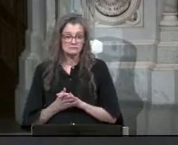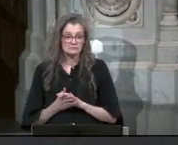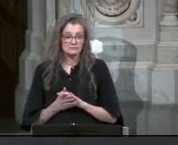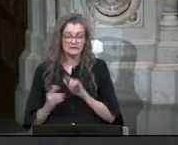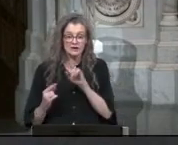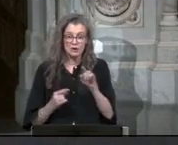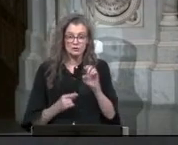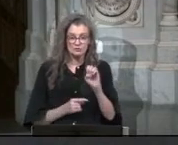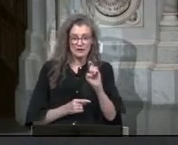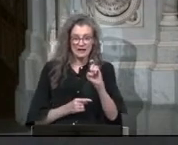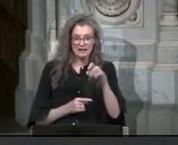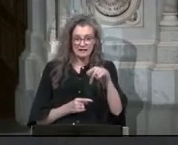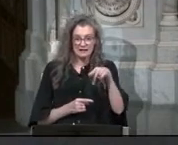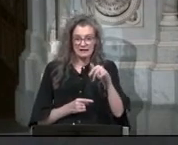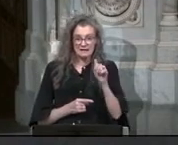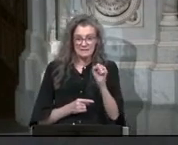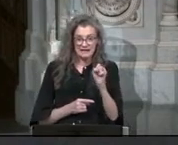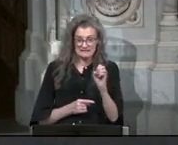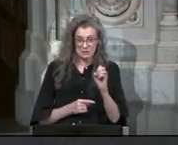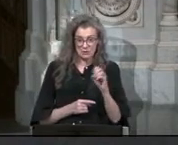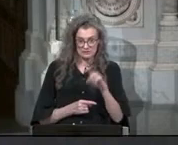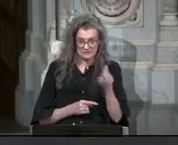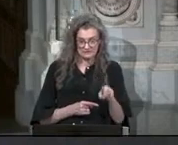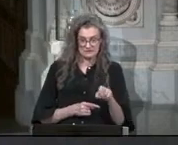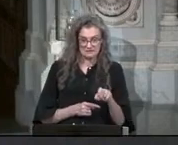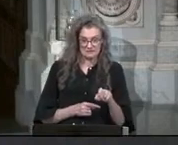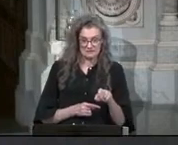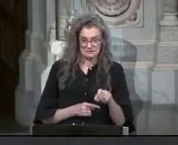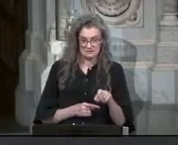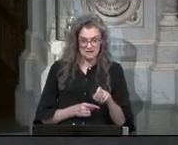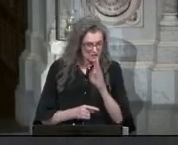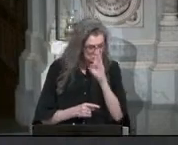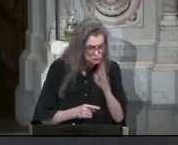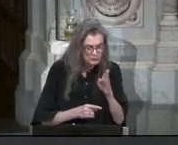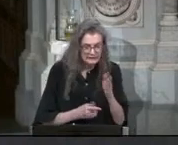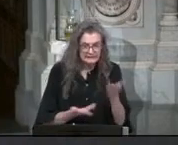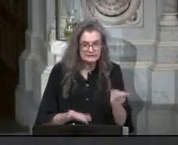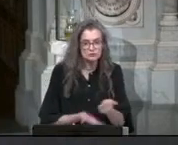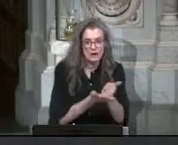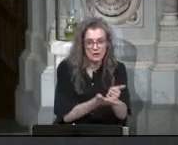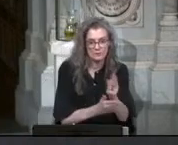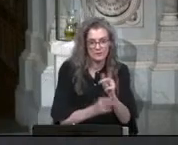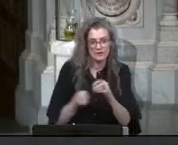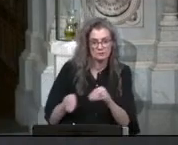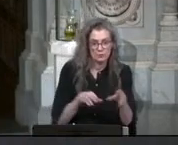El Paso to project in front to give direct service to the migrants.